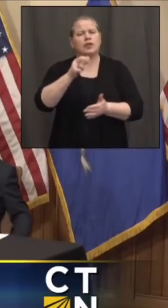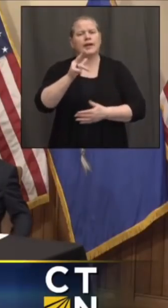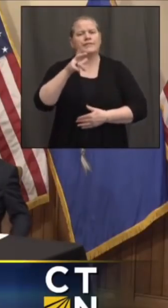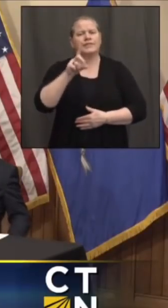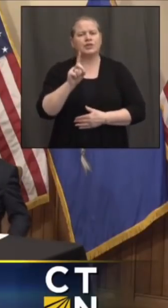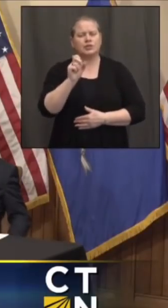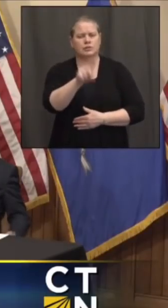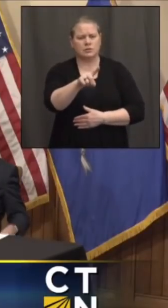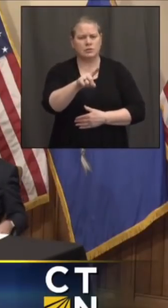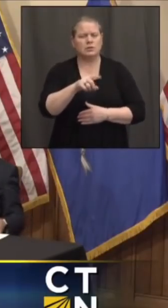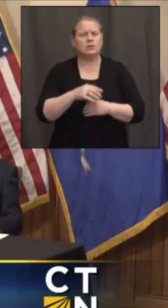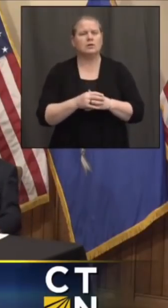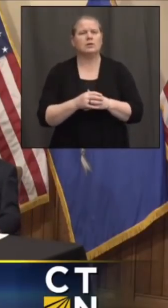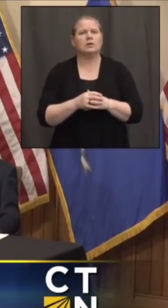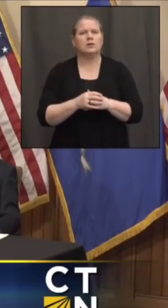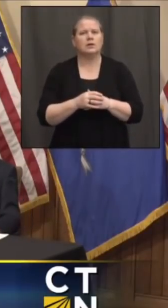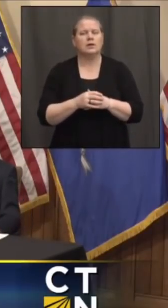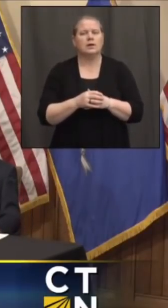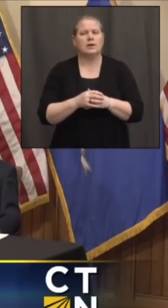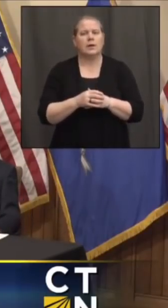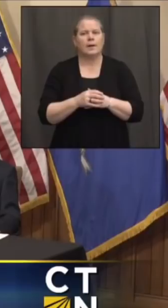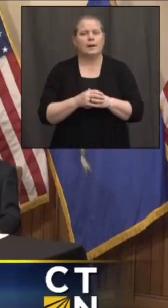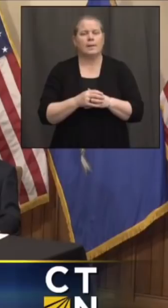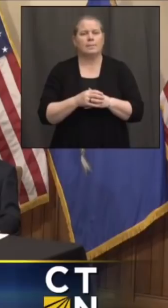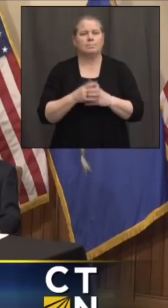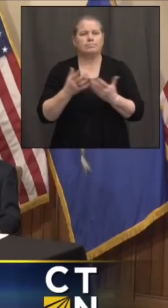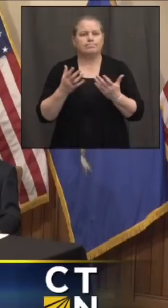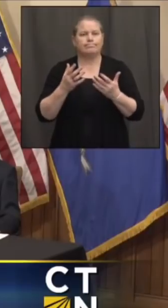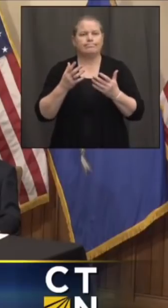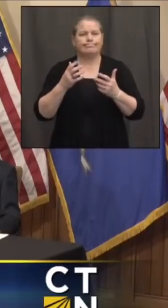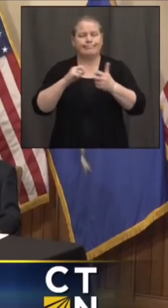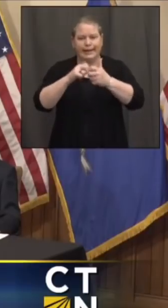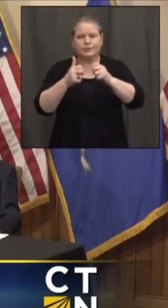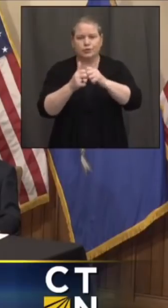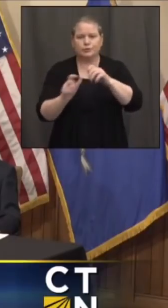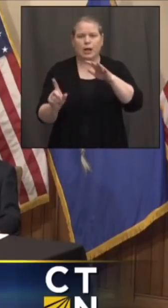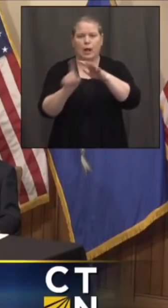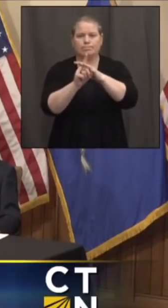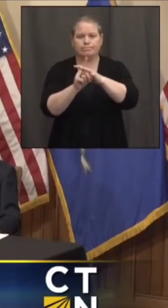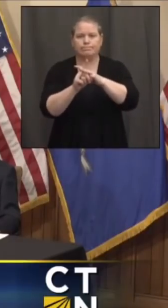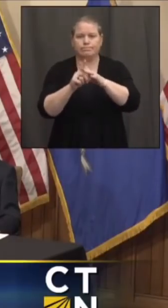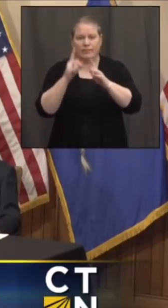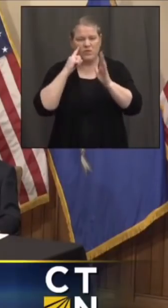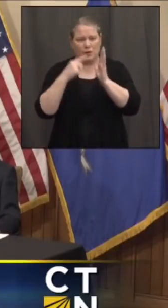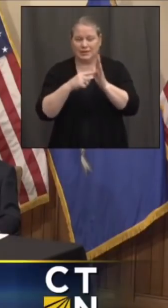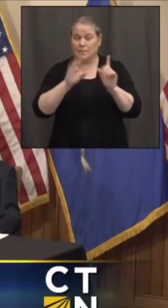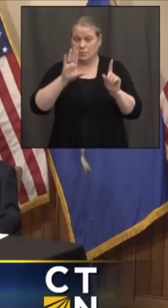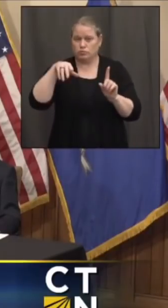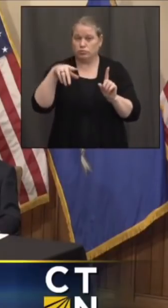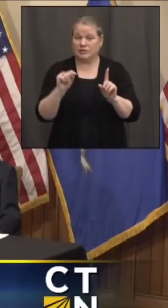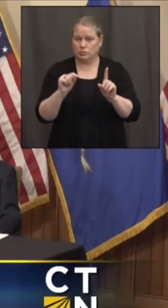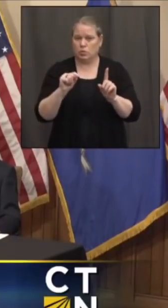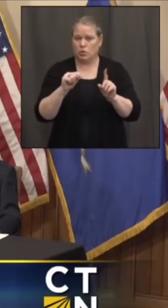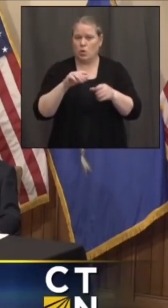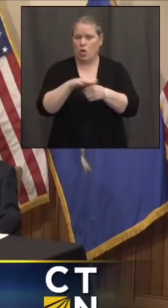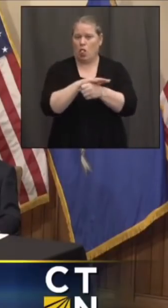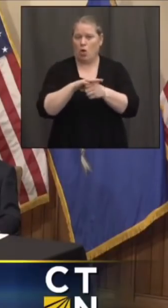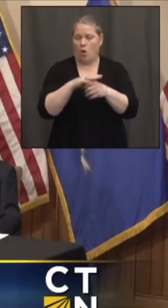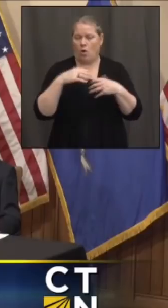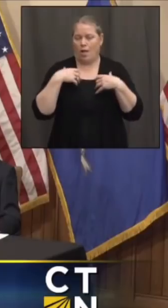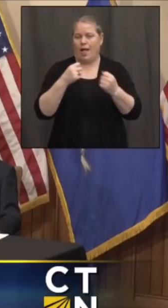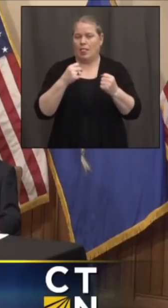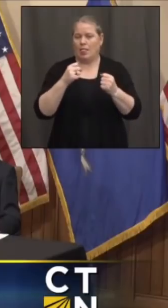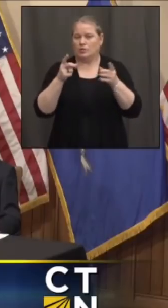when issues come up like issues in Bridgeport with the local health directors, can you give us a better idea